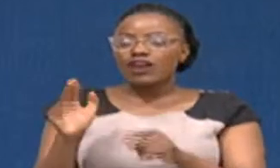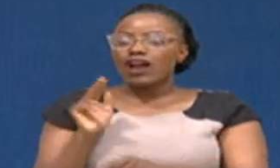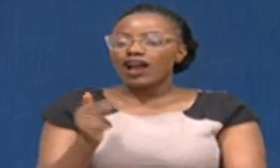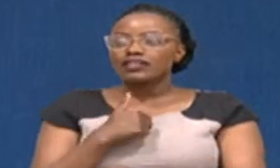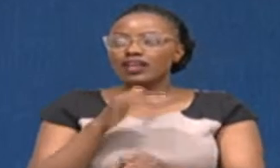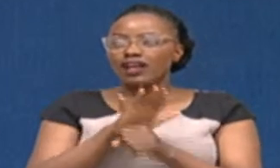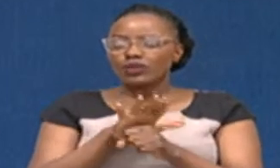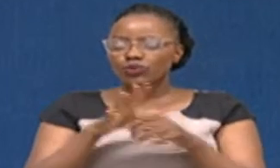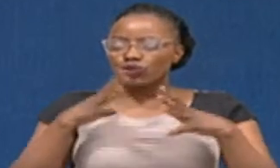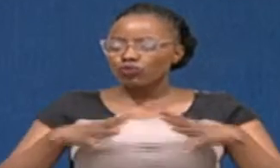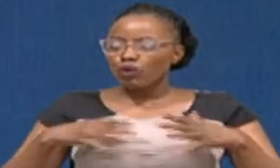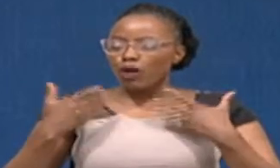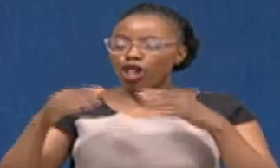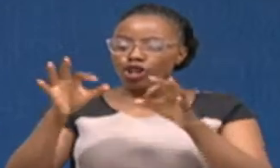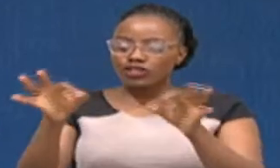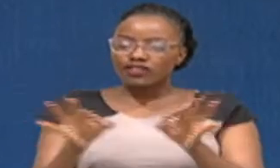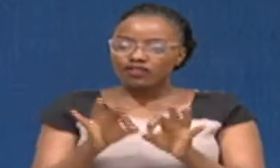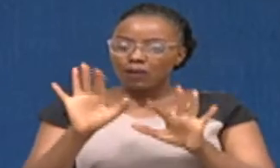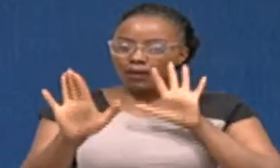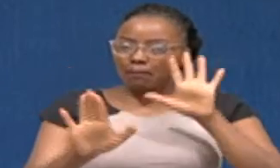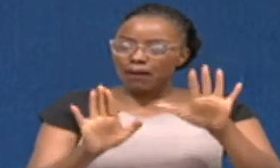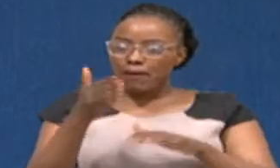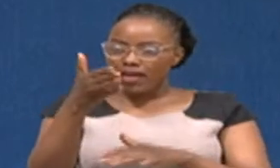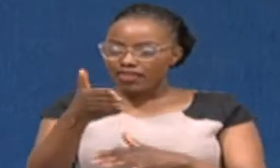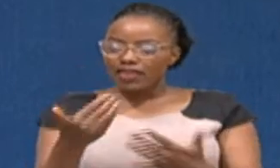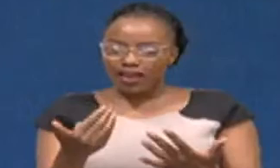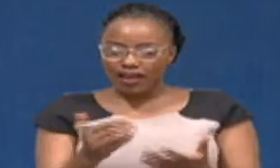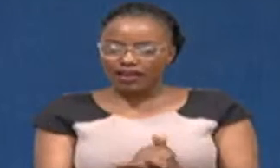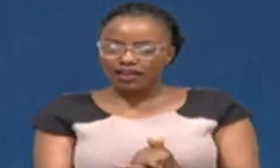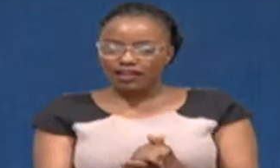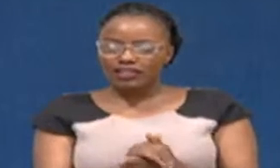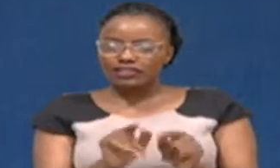many people lost their families there.